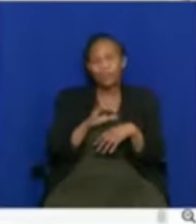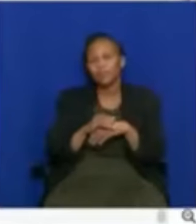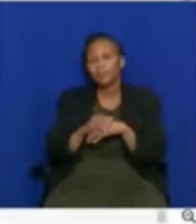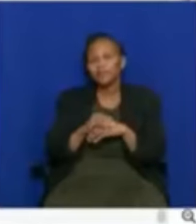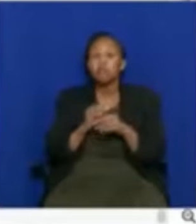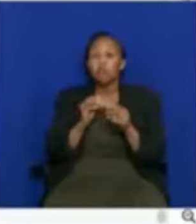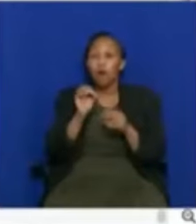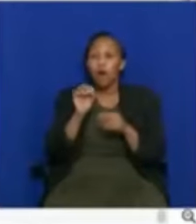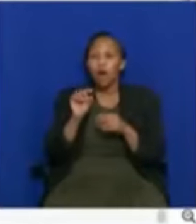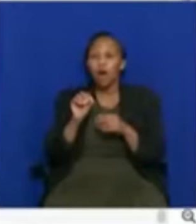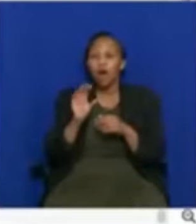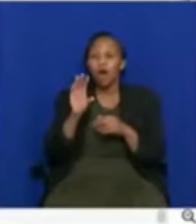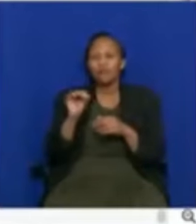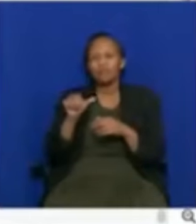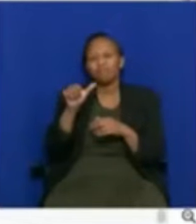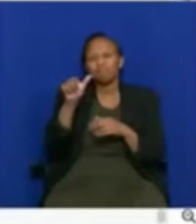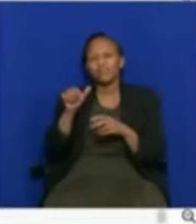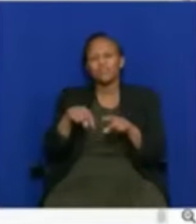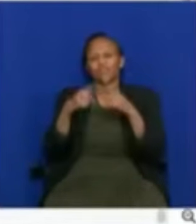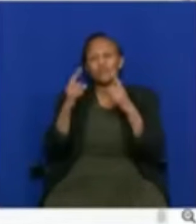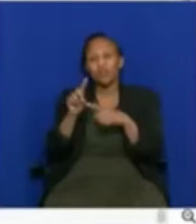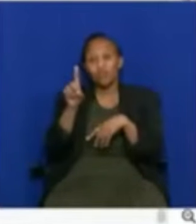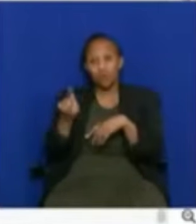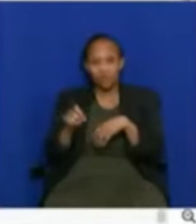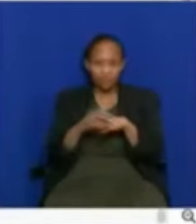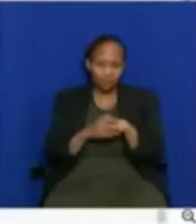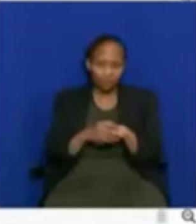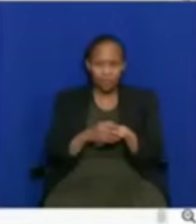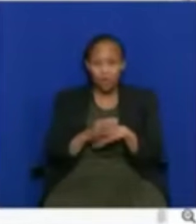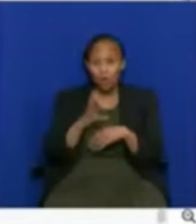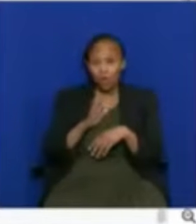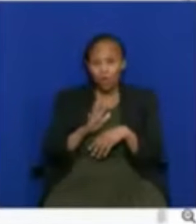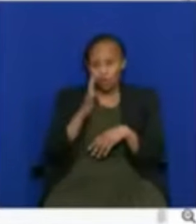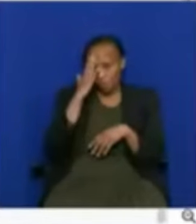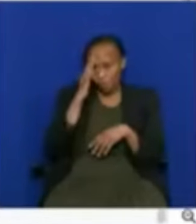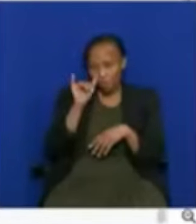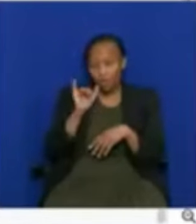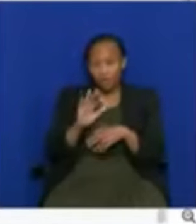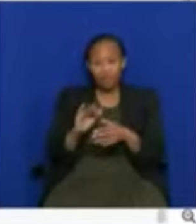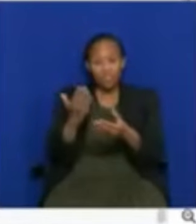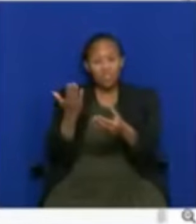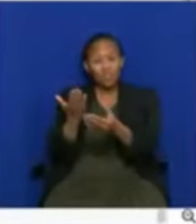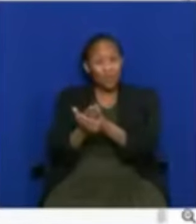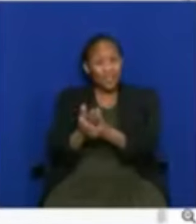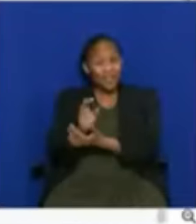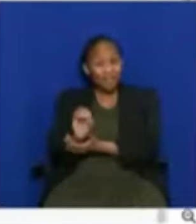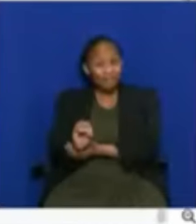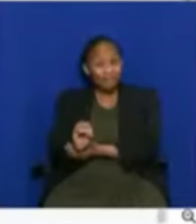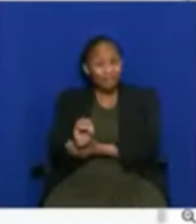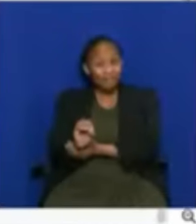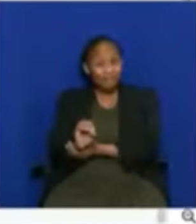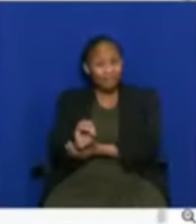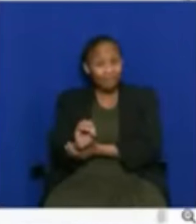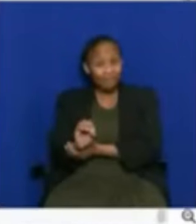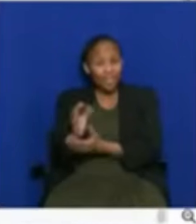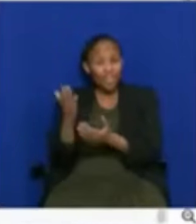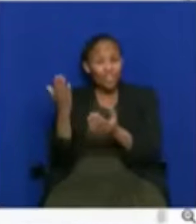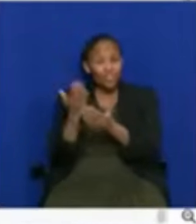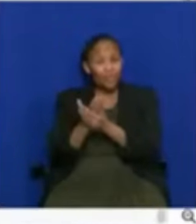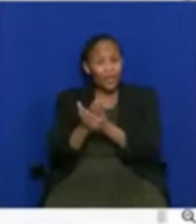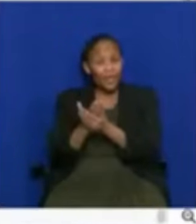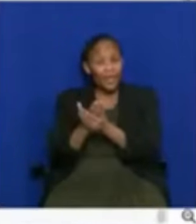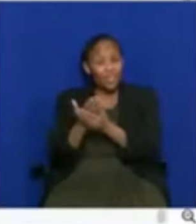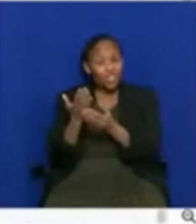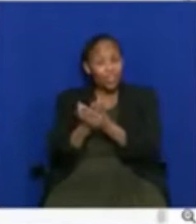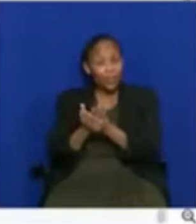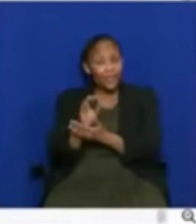dockets? Because the docket would tell us, it has a date. The physical docket? Do you have Yes. copies of the dockets Yes. in the main